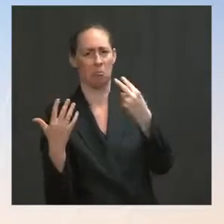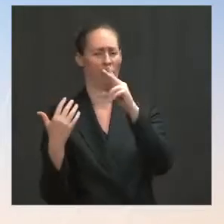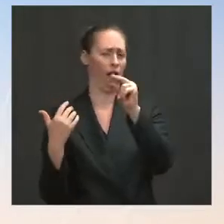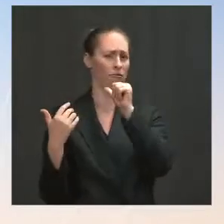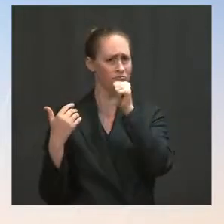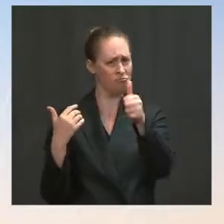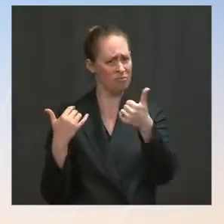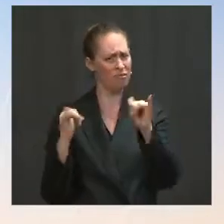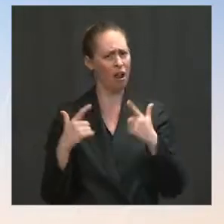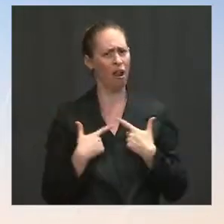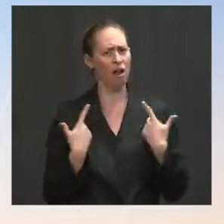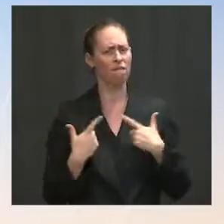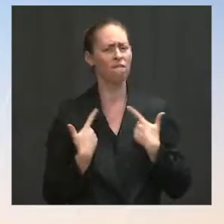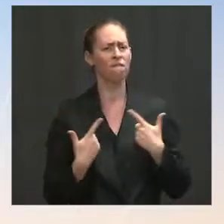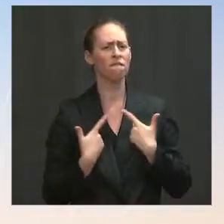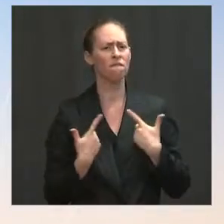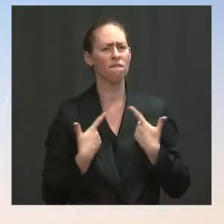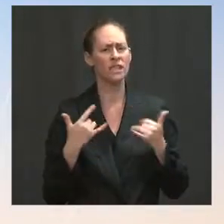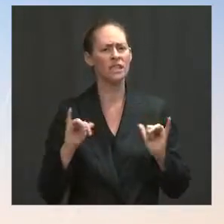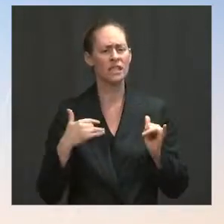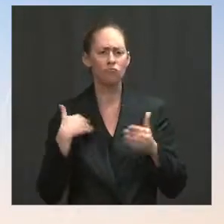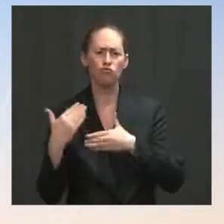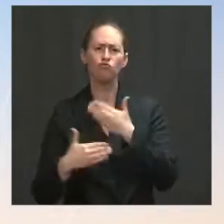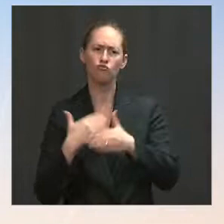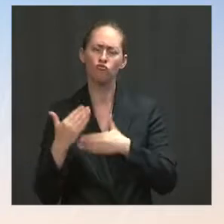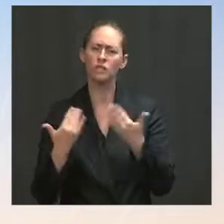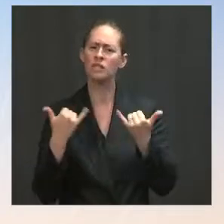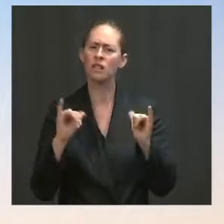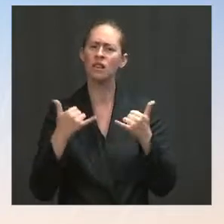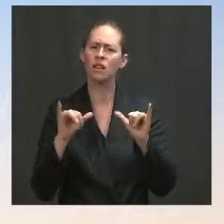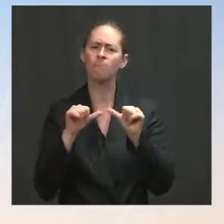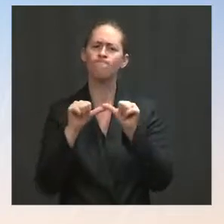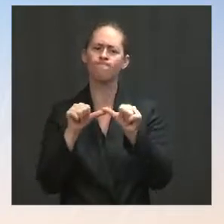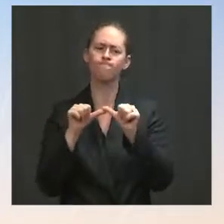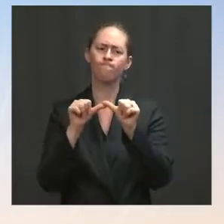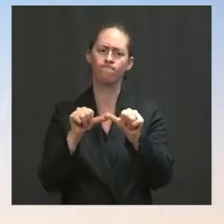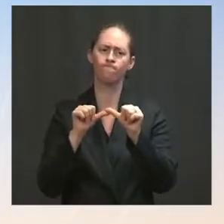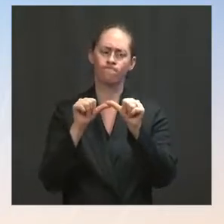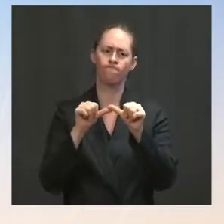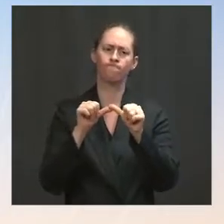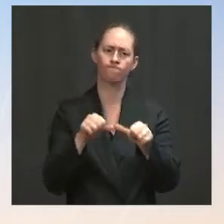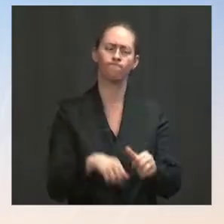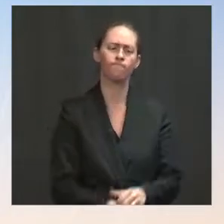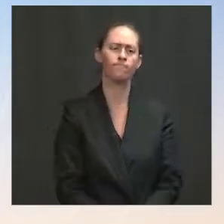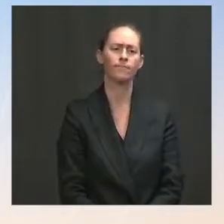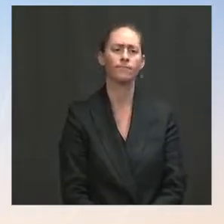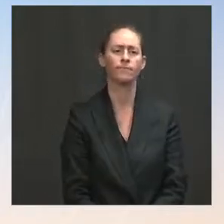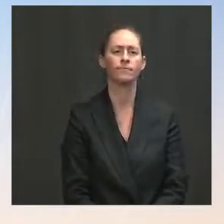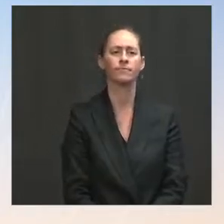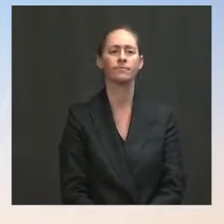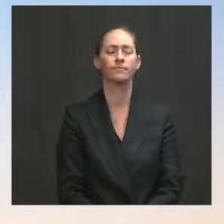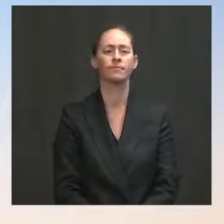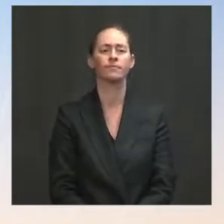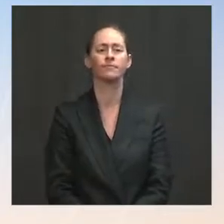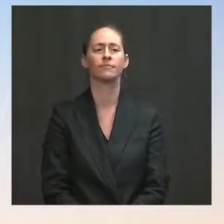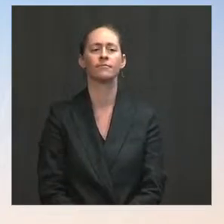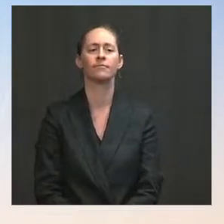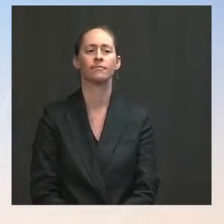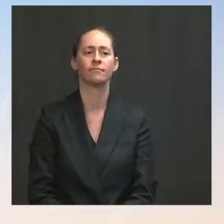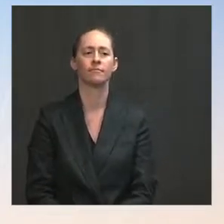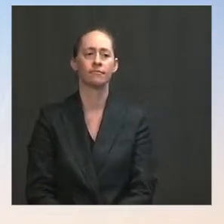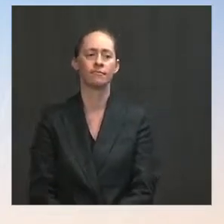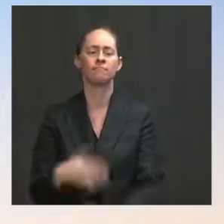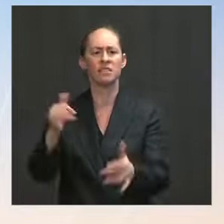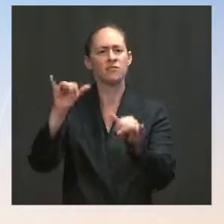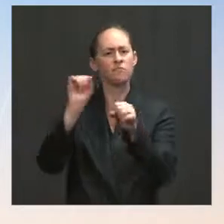days, and we're going to continue to work in close coordination with members moving forward. Now, I will say that as